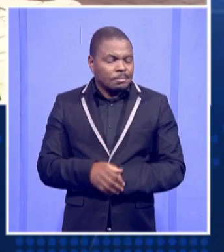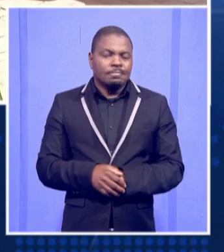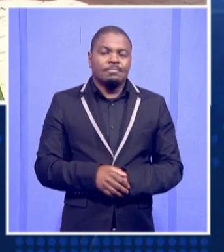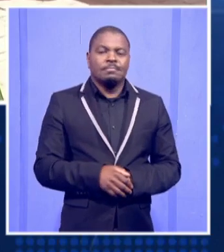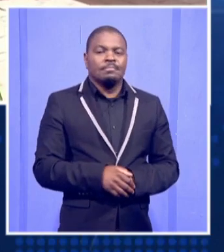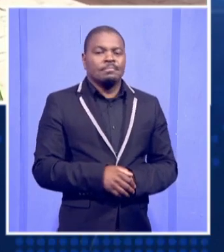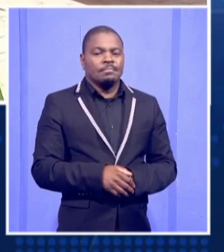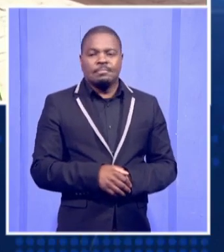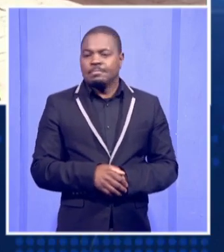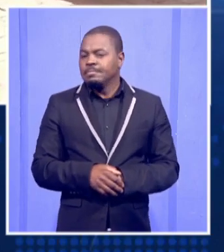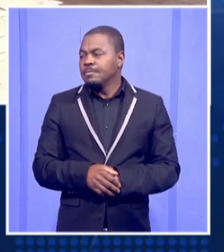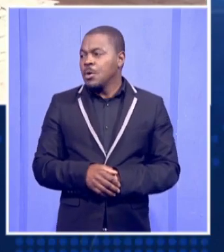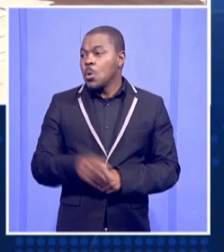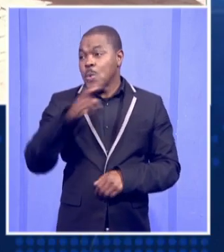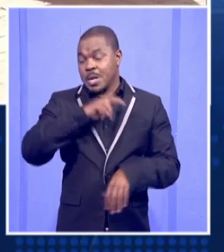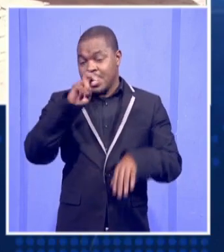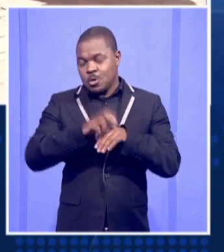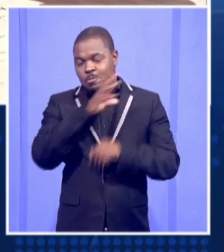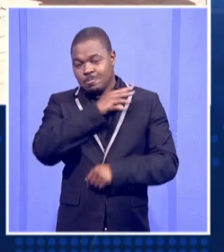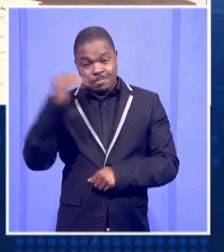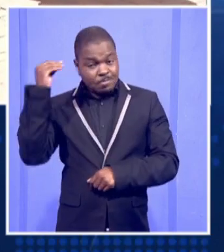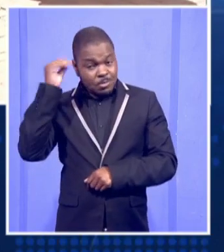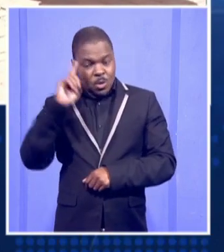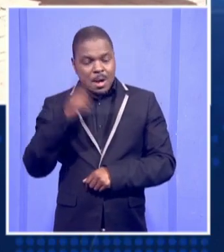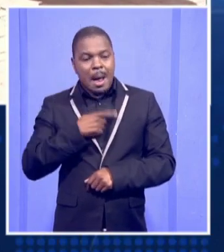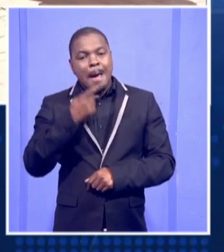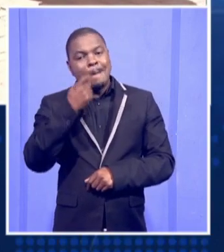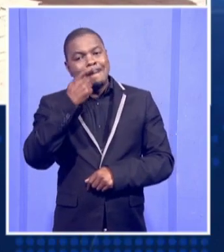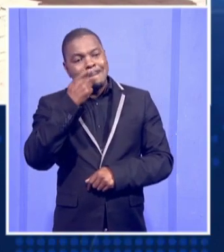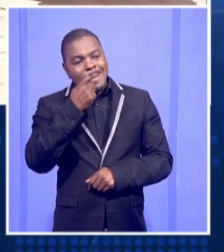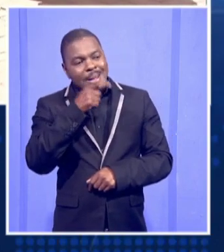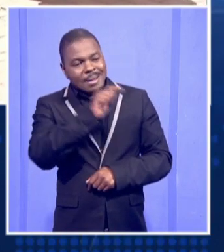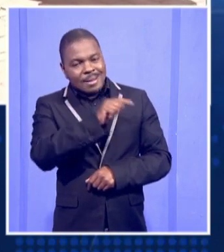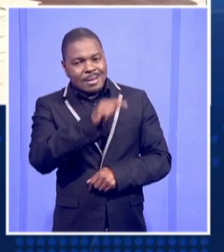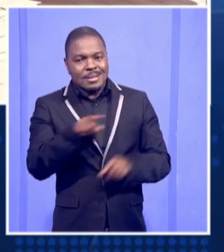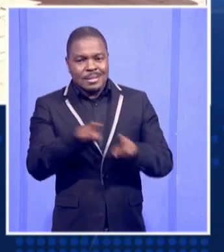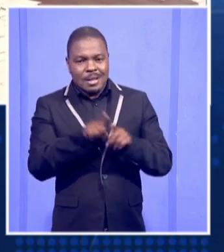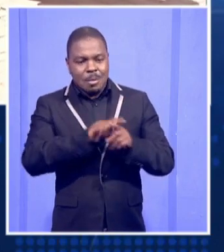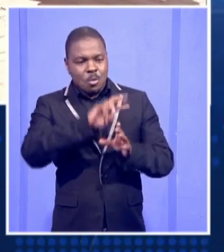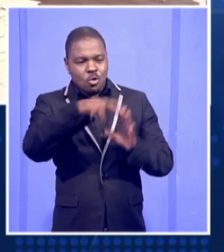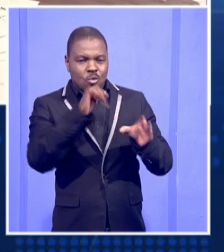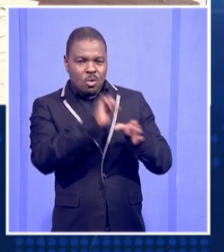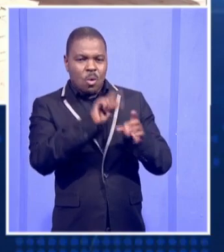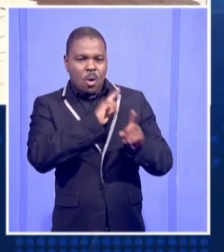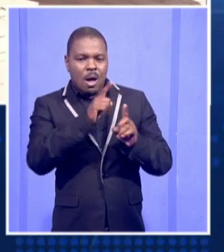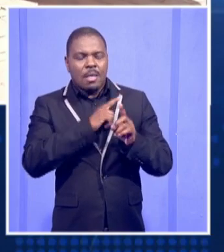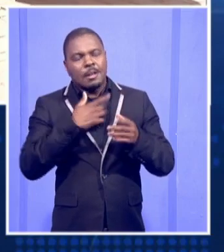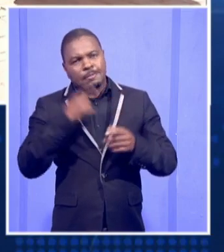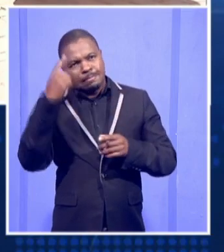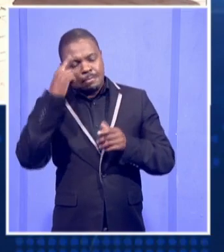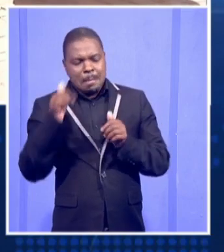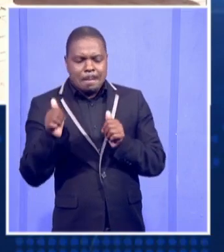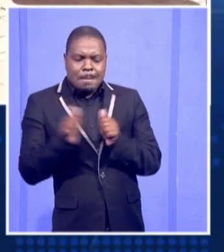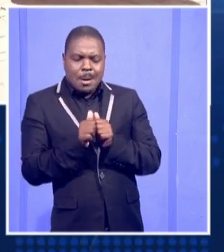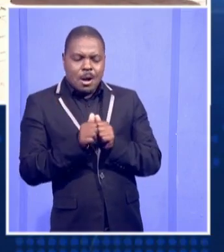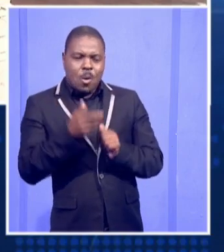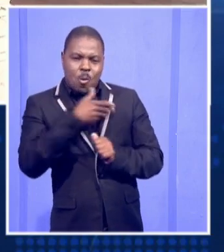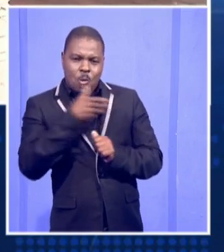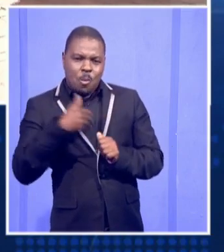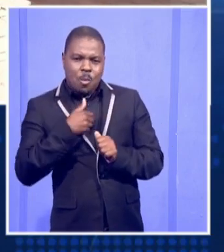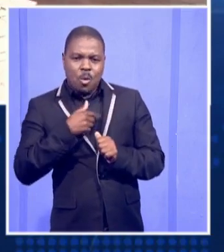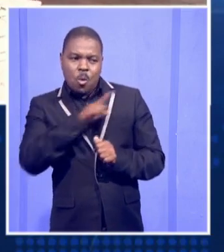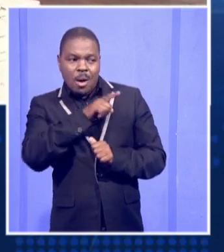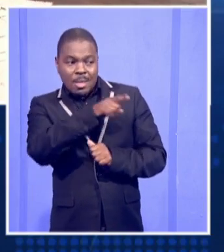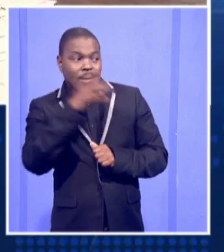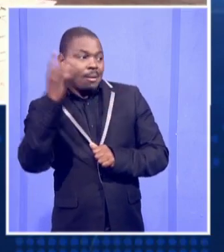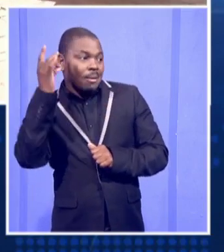also acknowledge the role that has been played by our male counterparts, who also saw the need to partner with us and heed the call that we made, that when